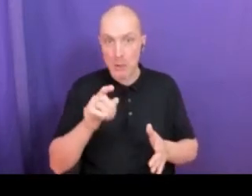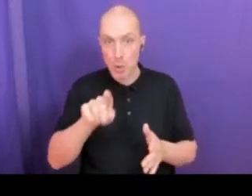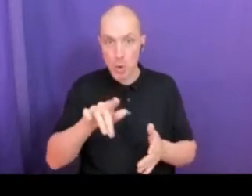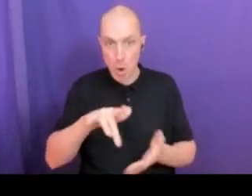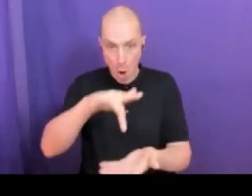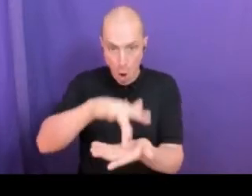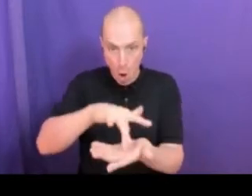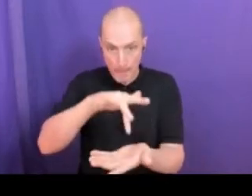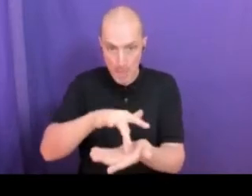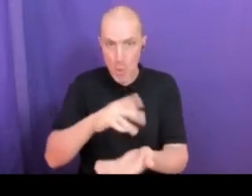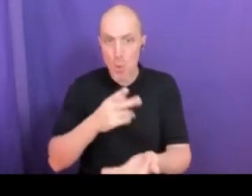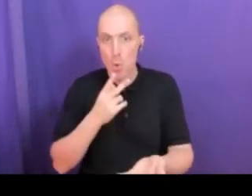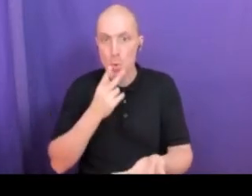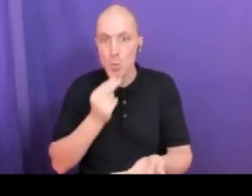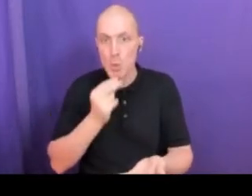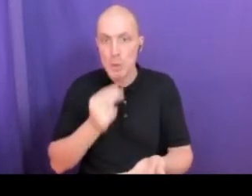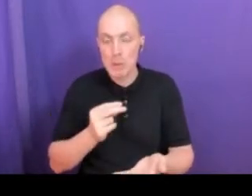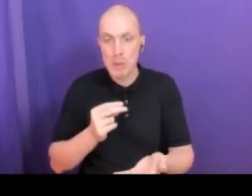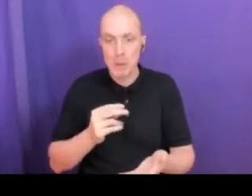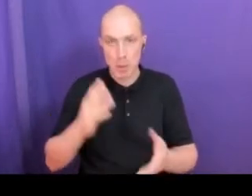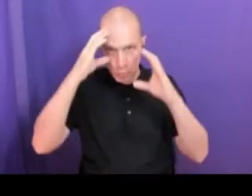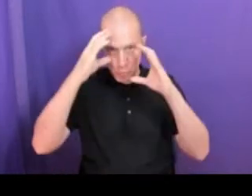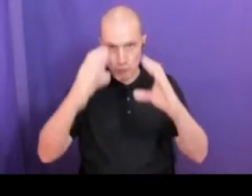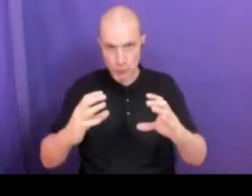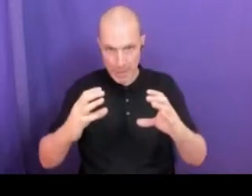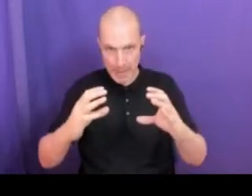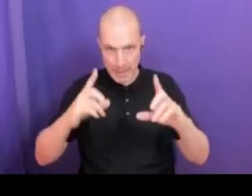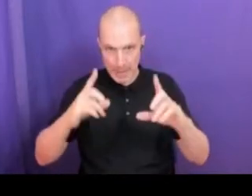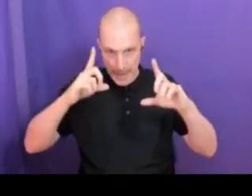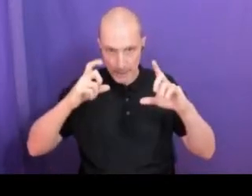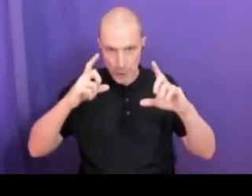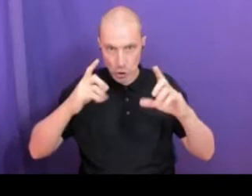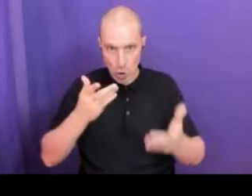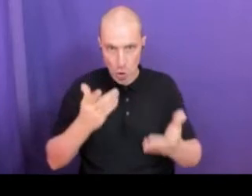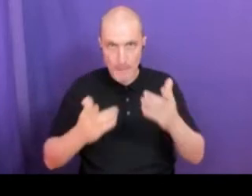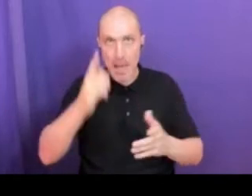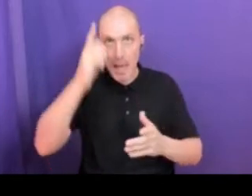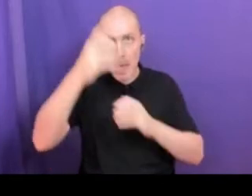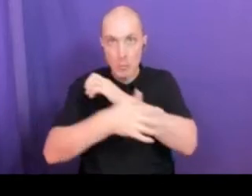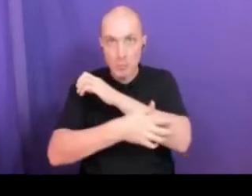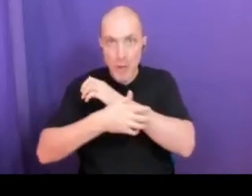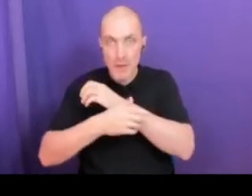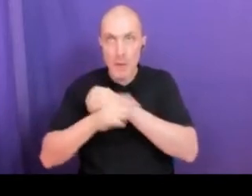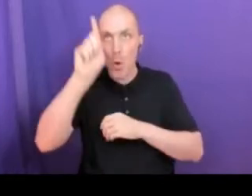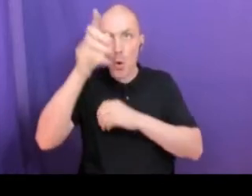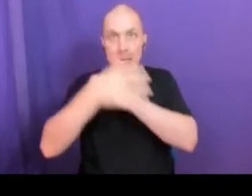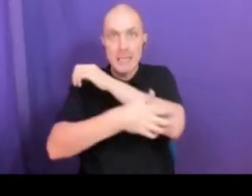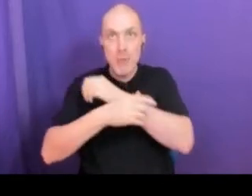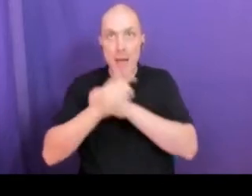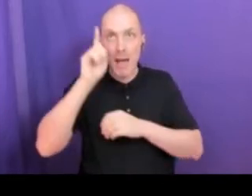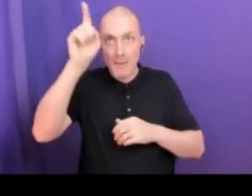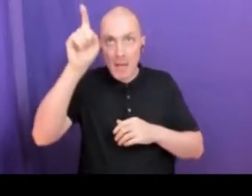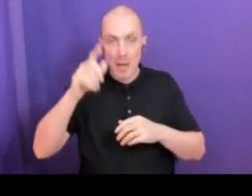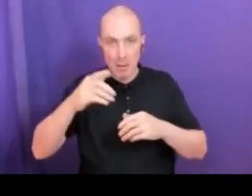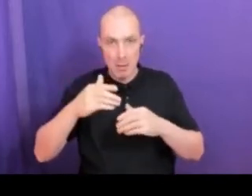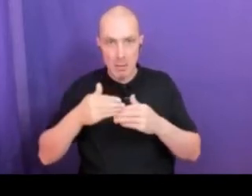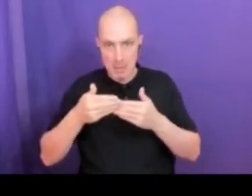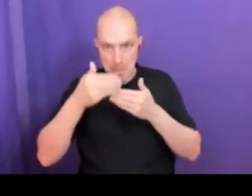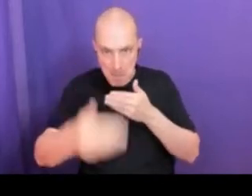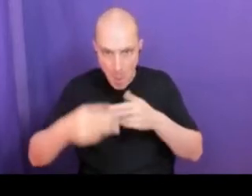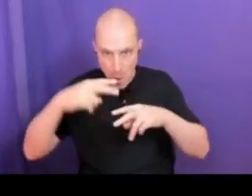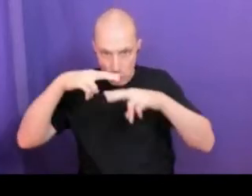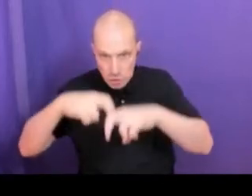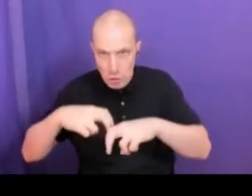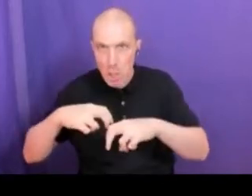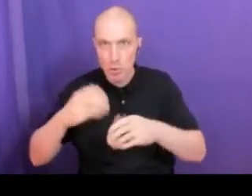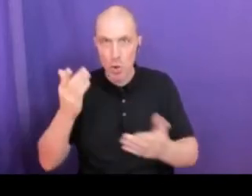areas? Or do less deprived areas engage in research more than more deprived areas? So we can take all those different factors, all